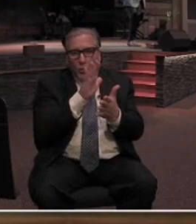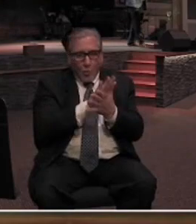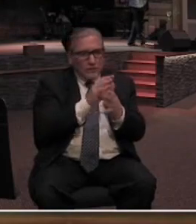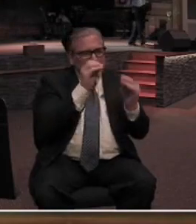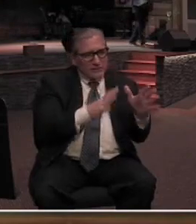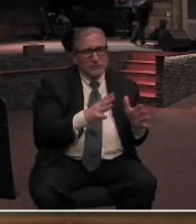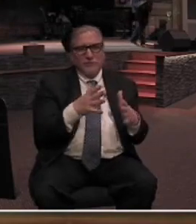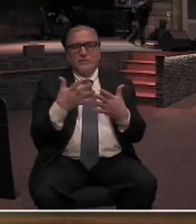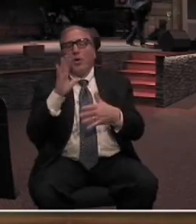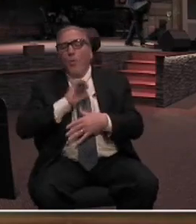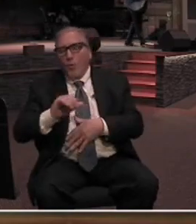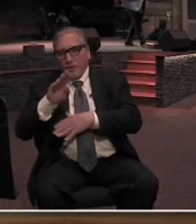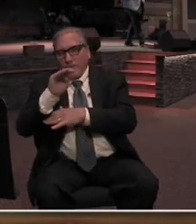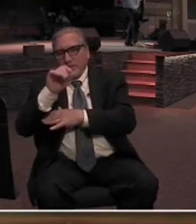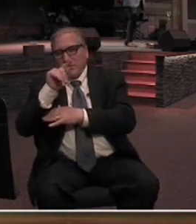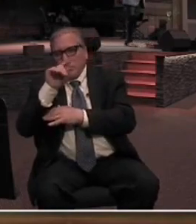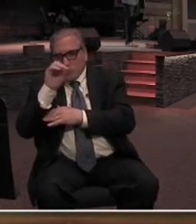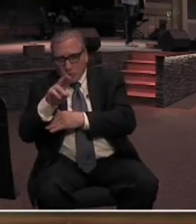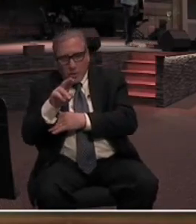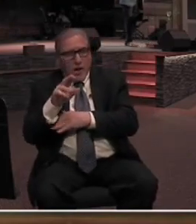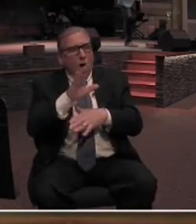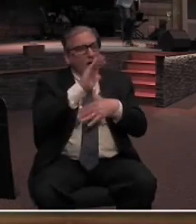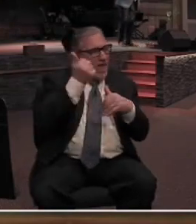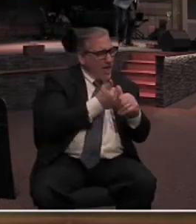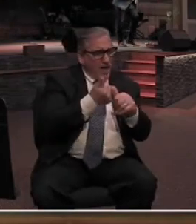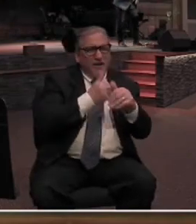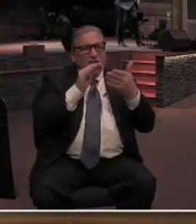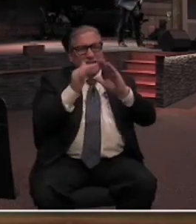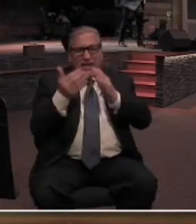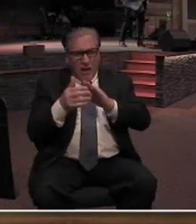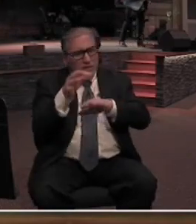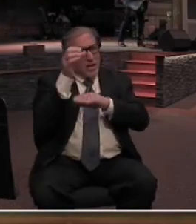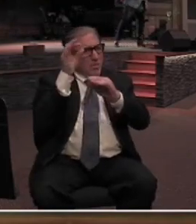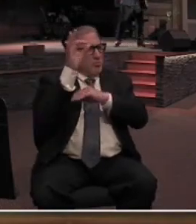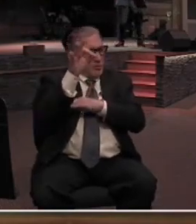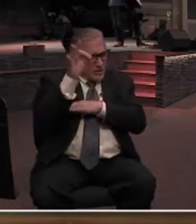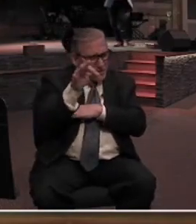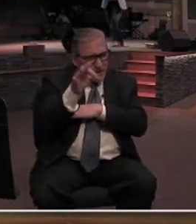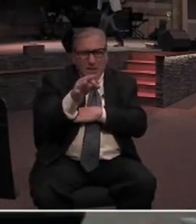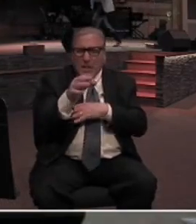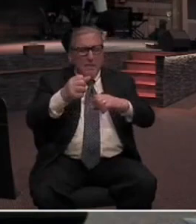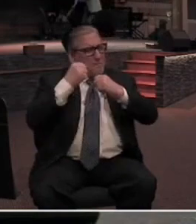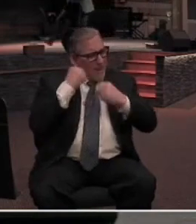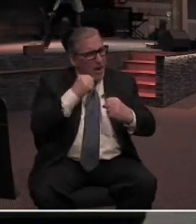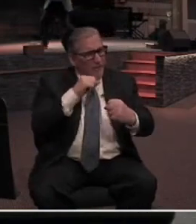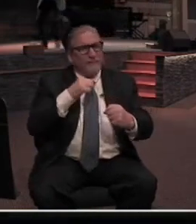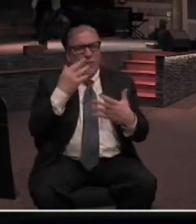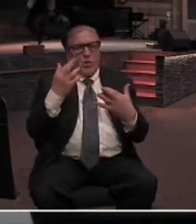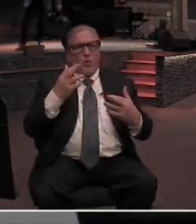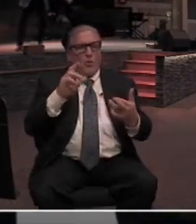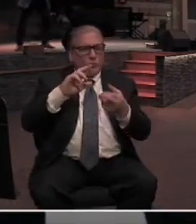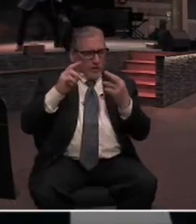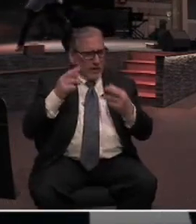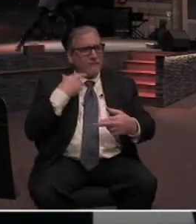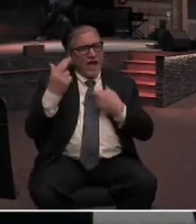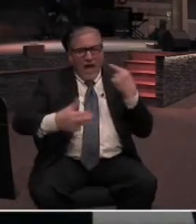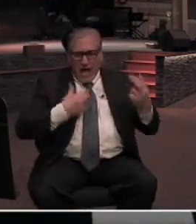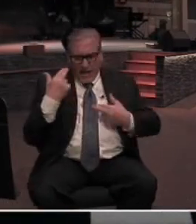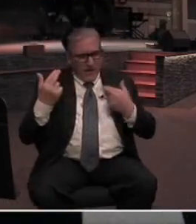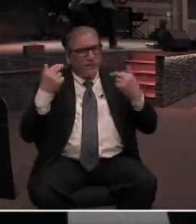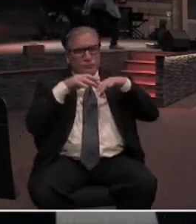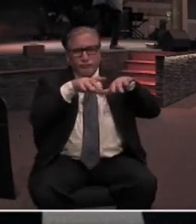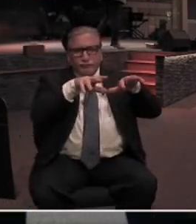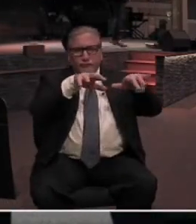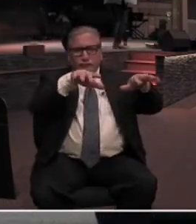mentors, and every town that he preached in, powerful revival broke out. Somebody hear me today. Swing